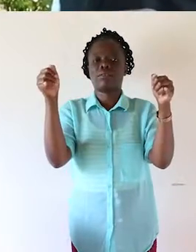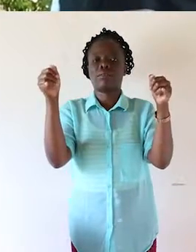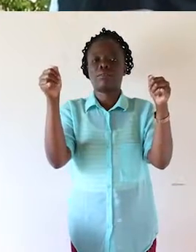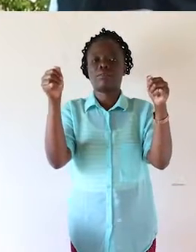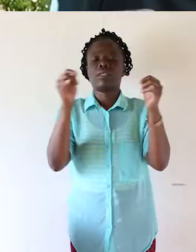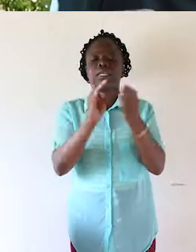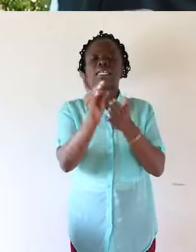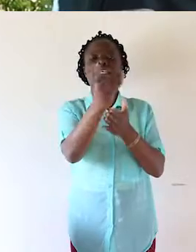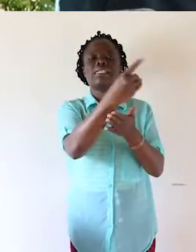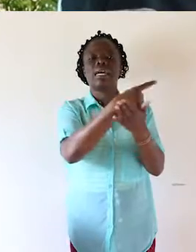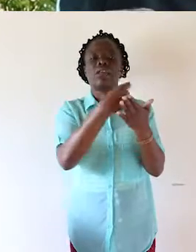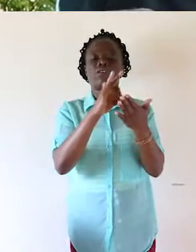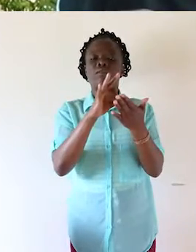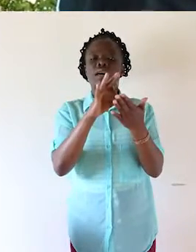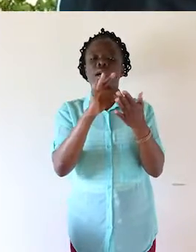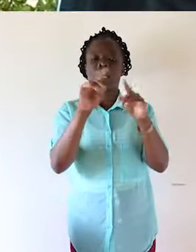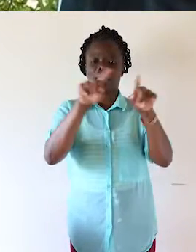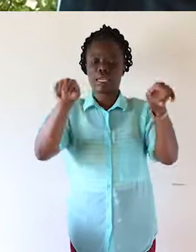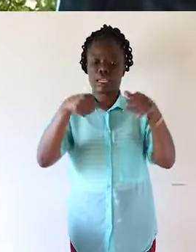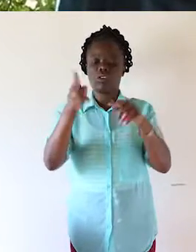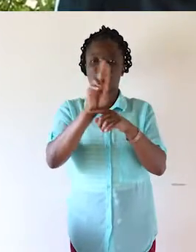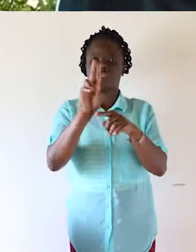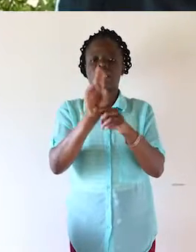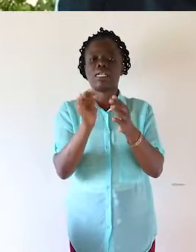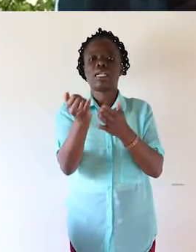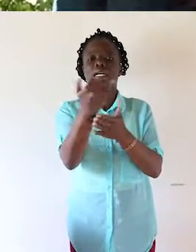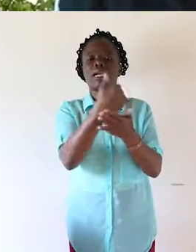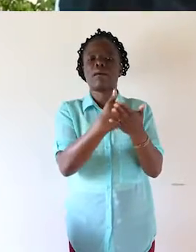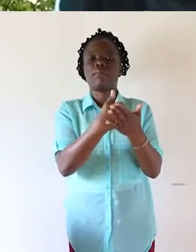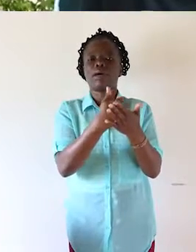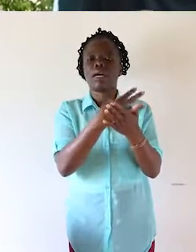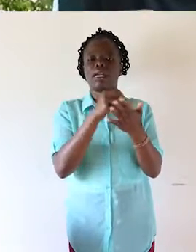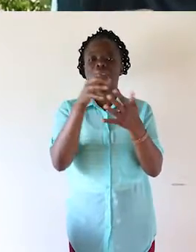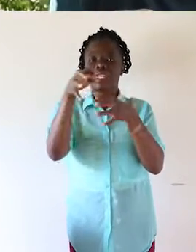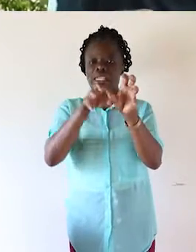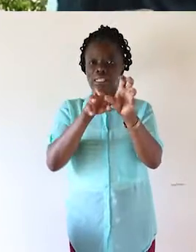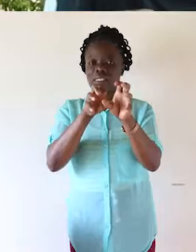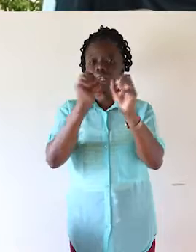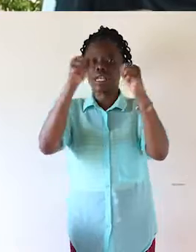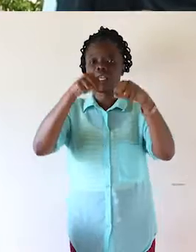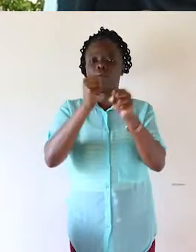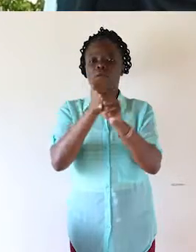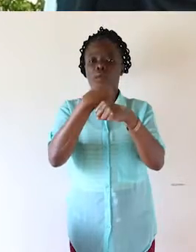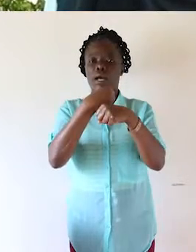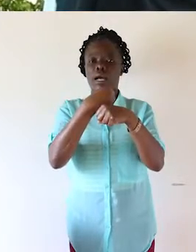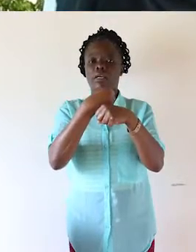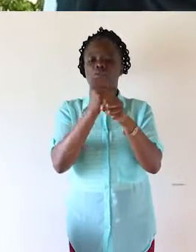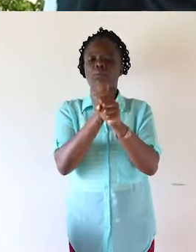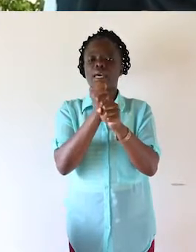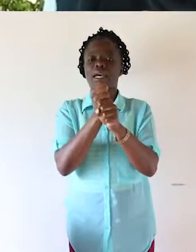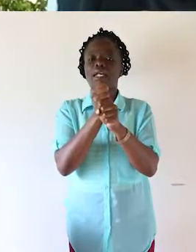isometric drawing. Designs of the cutlery using diagrams and sketches enable the worker to make